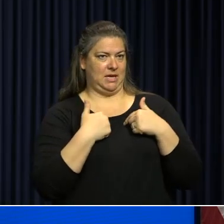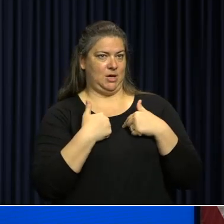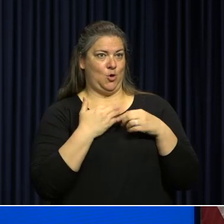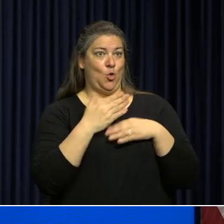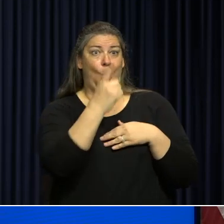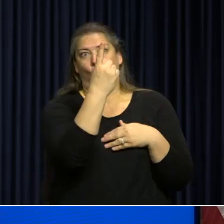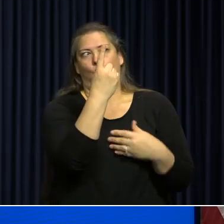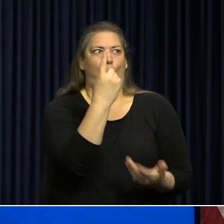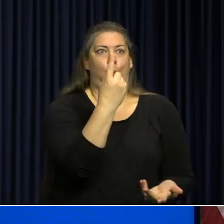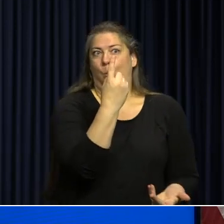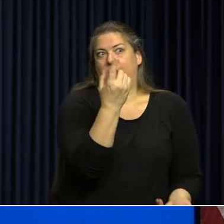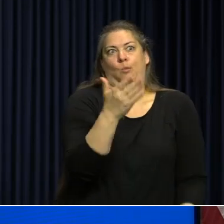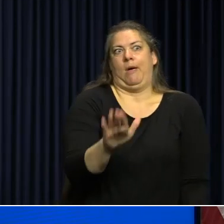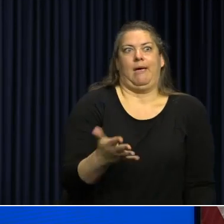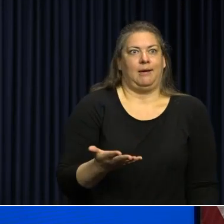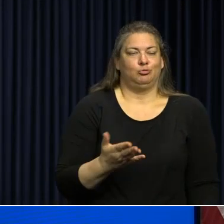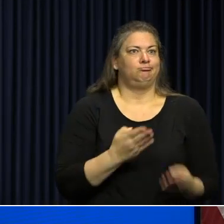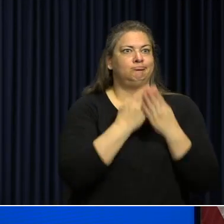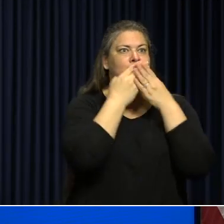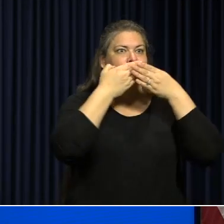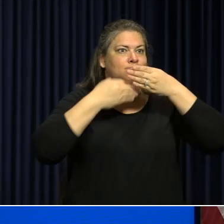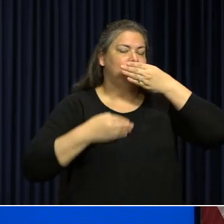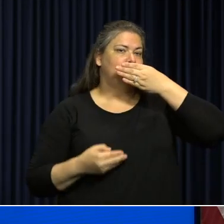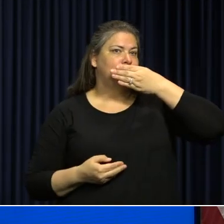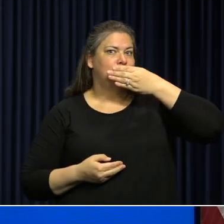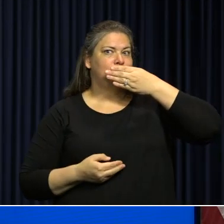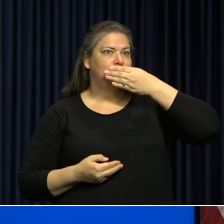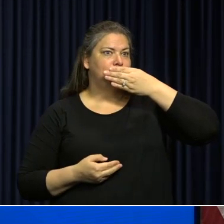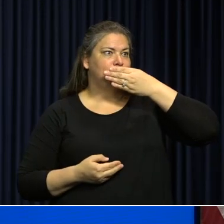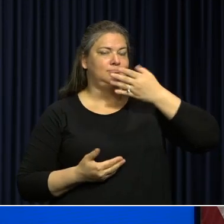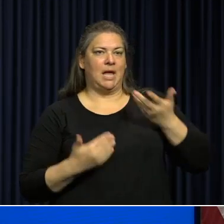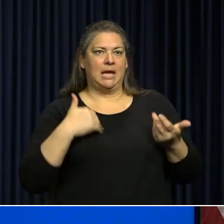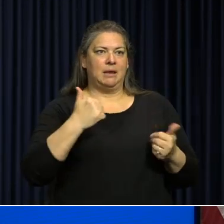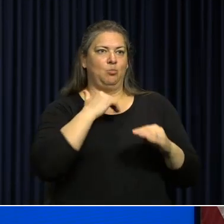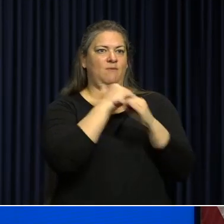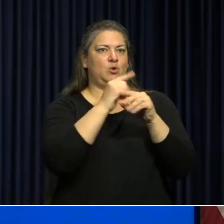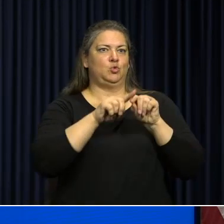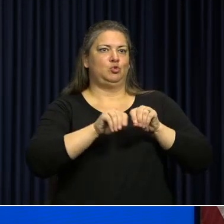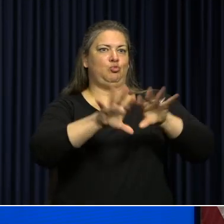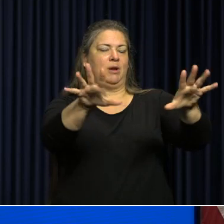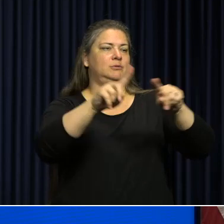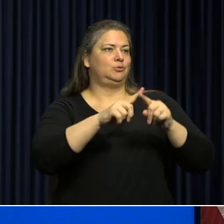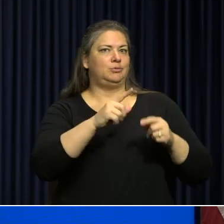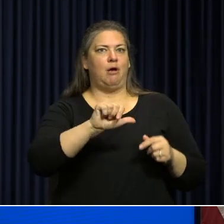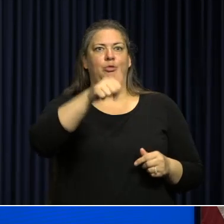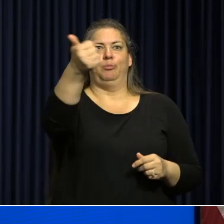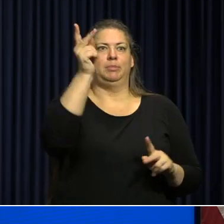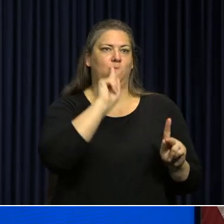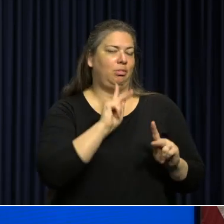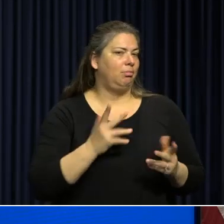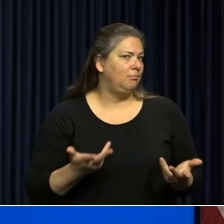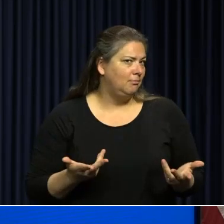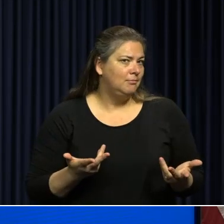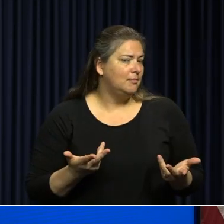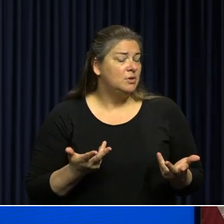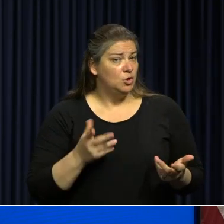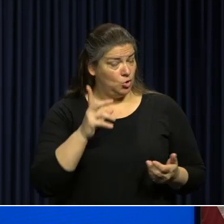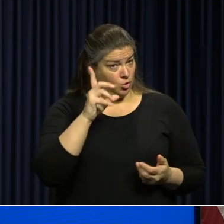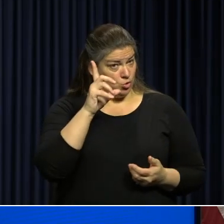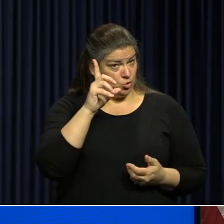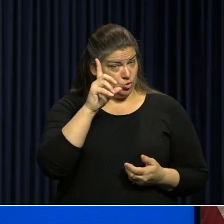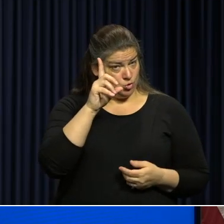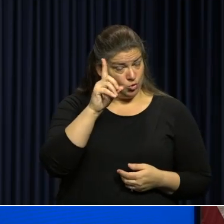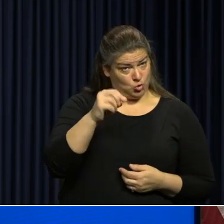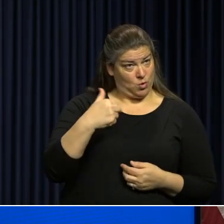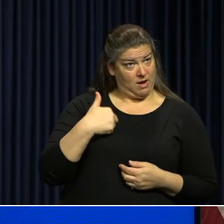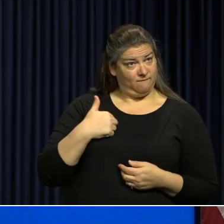one method, from being able to spread it to somebody else. So do I believe